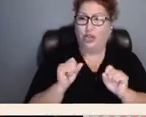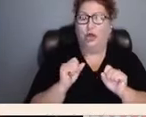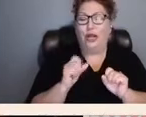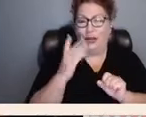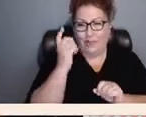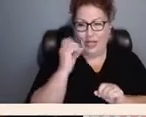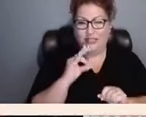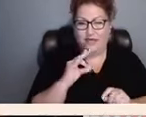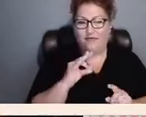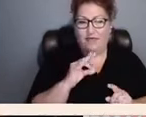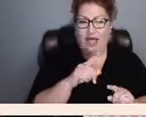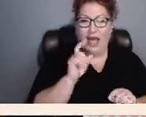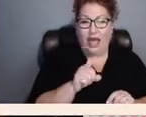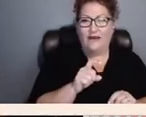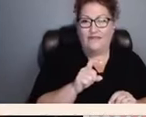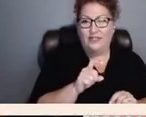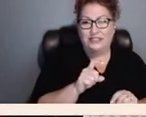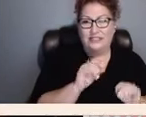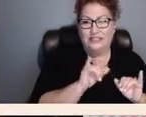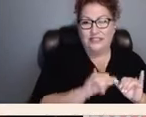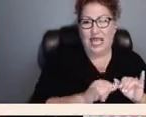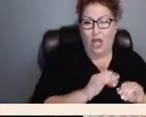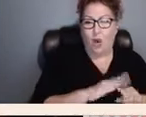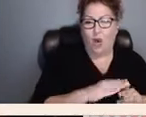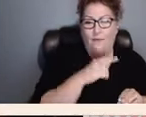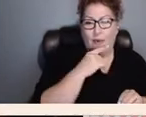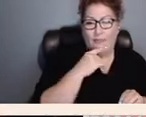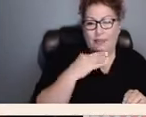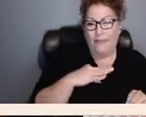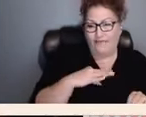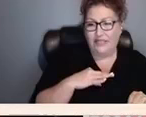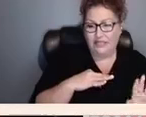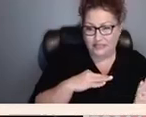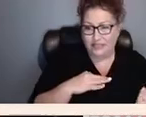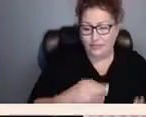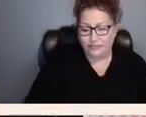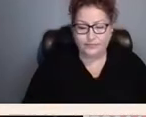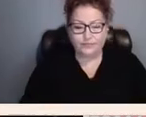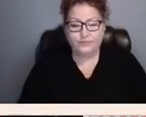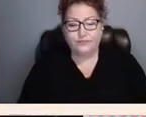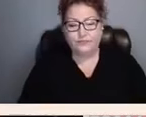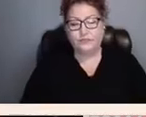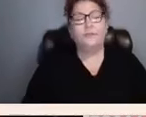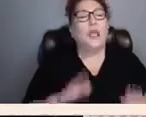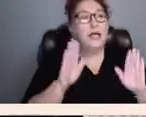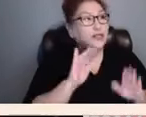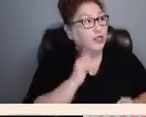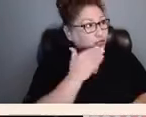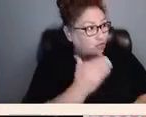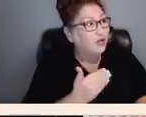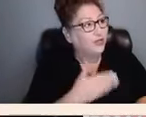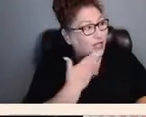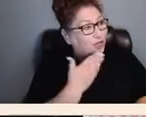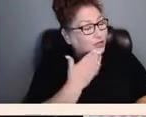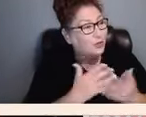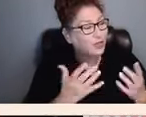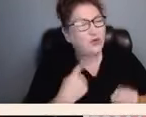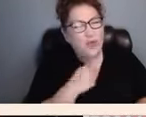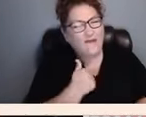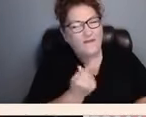having to remain on public benefits. Excellent. No, that's great. Thank you so much. We do have a few more questions